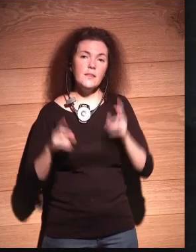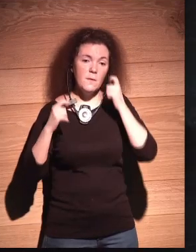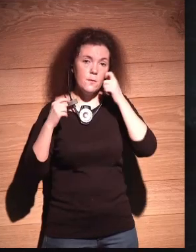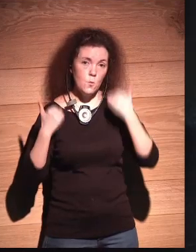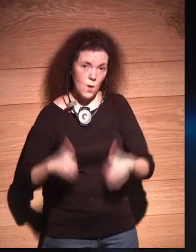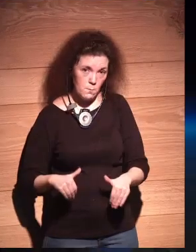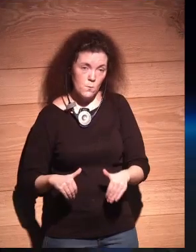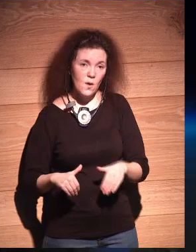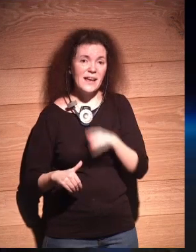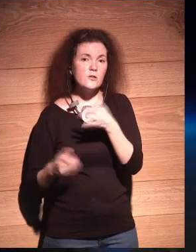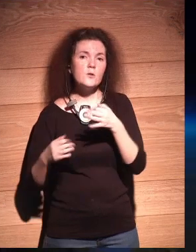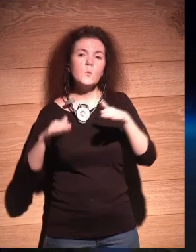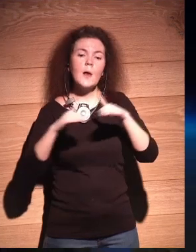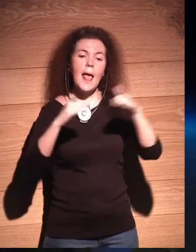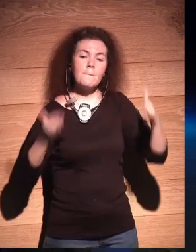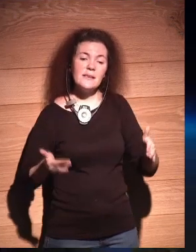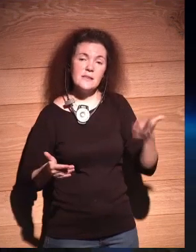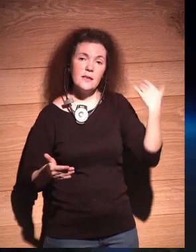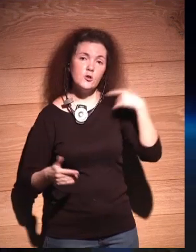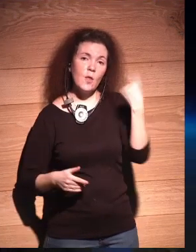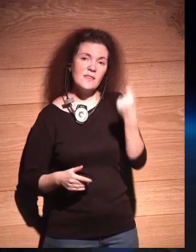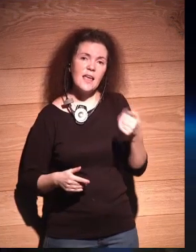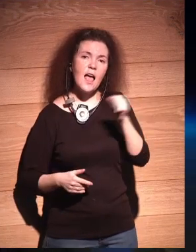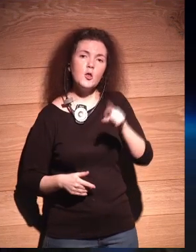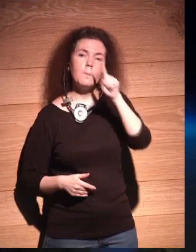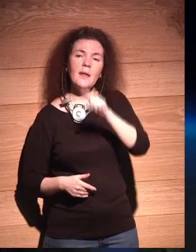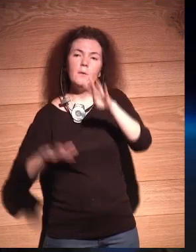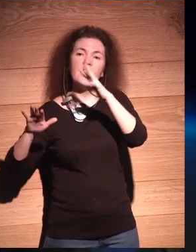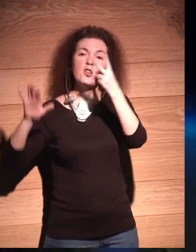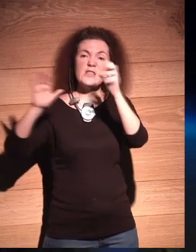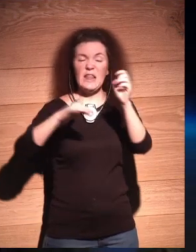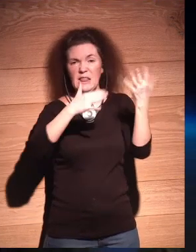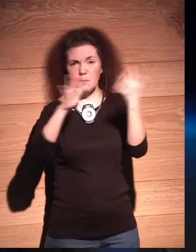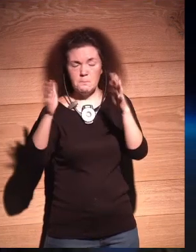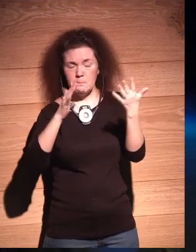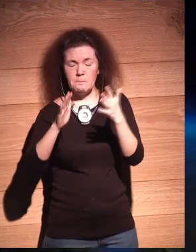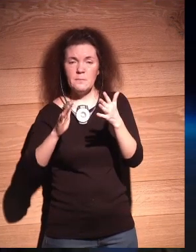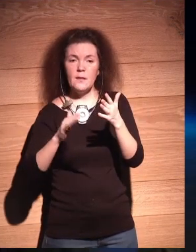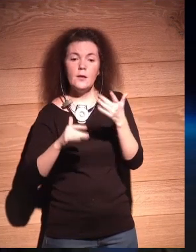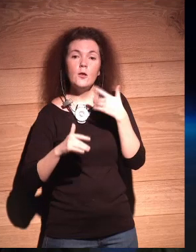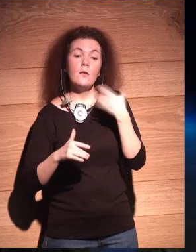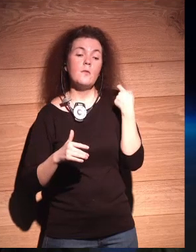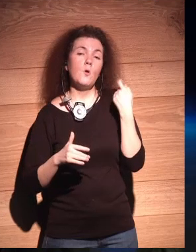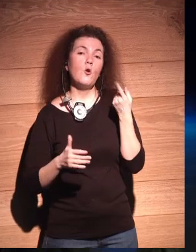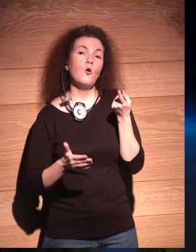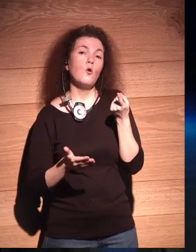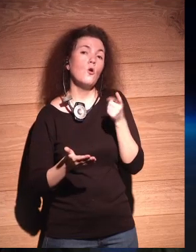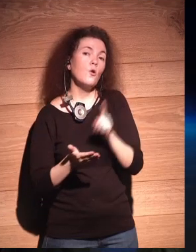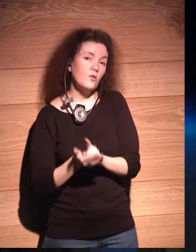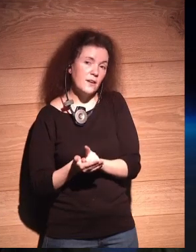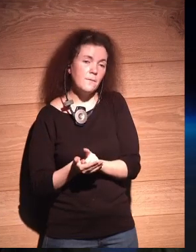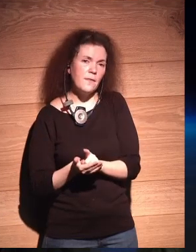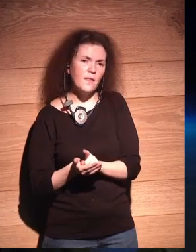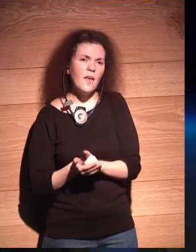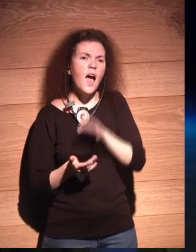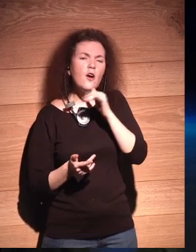designed in the 70s, and I just recently rebuilt this thing, so it sounds a lot better now, but it